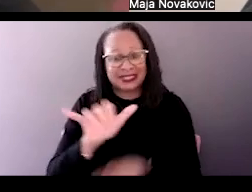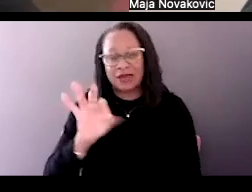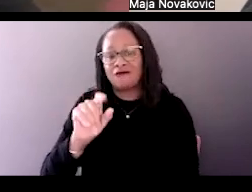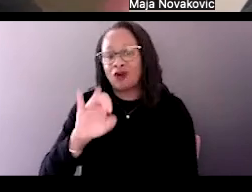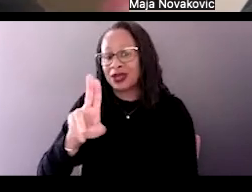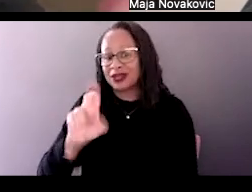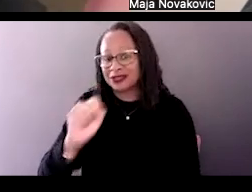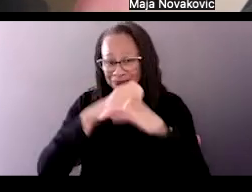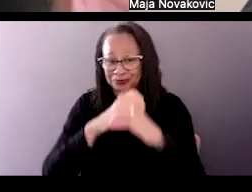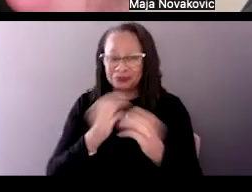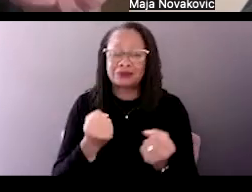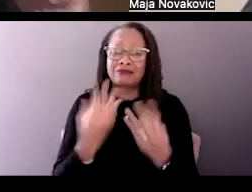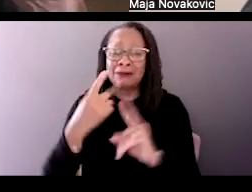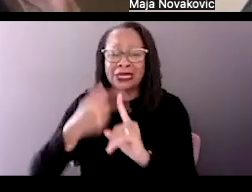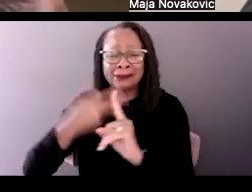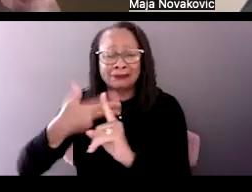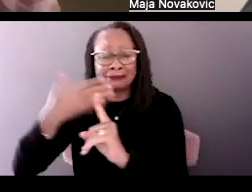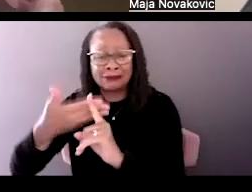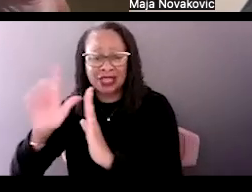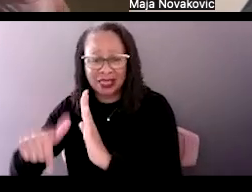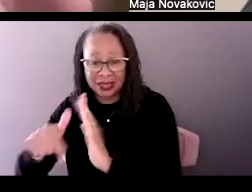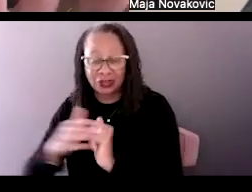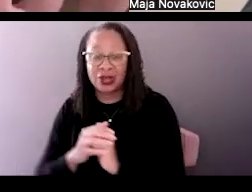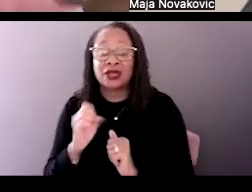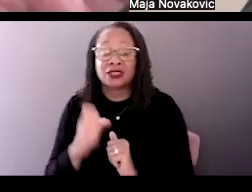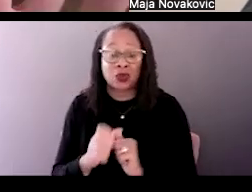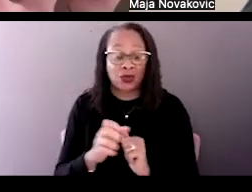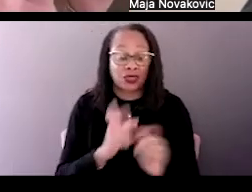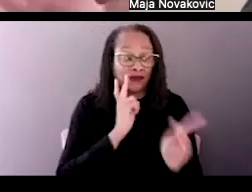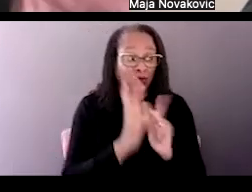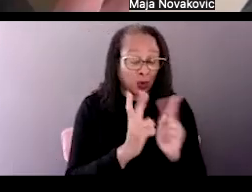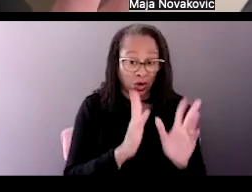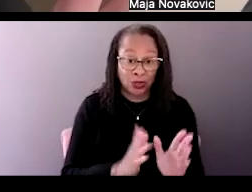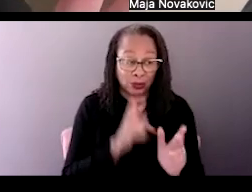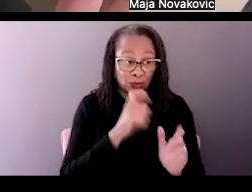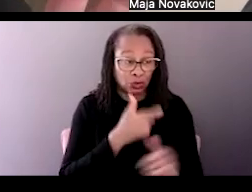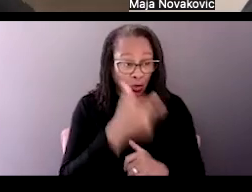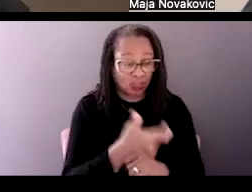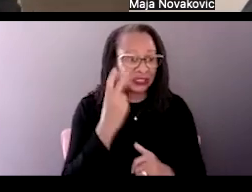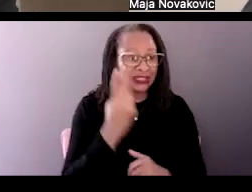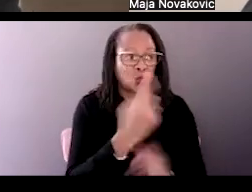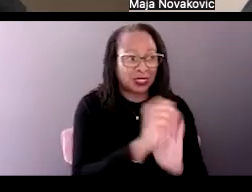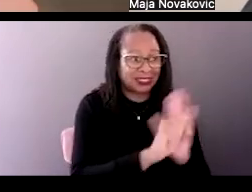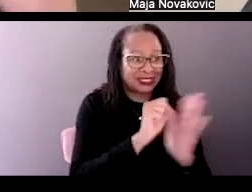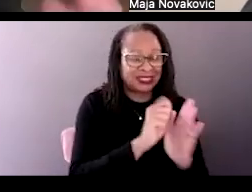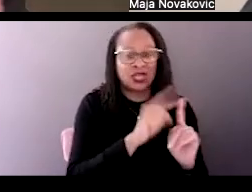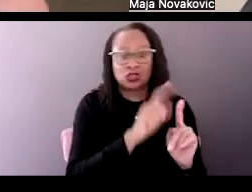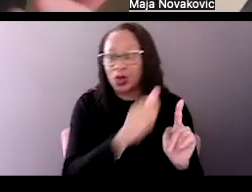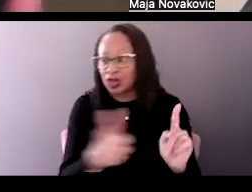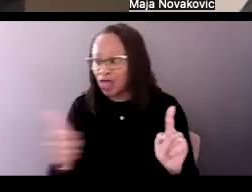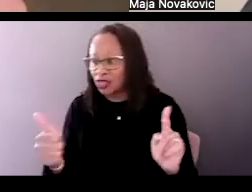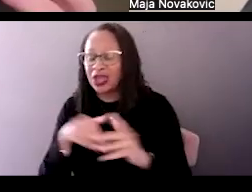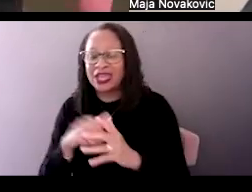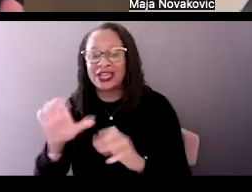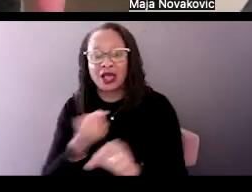months later. And then so you bring the viewer from one season to another with a locked frame. mhm. I'm always interested in sort of